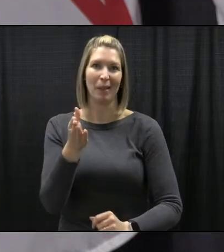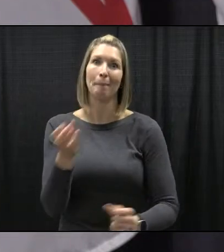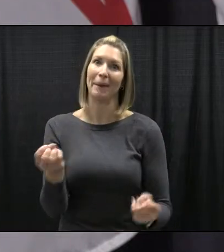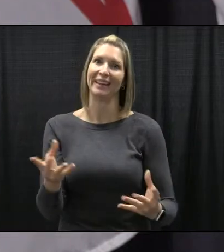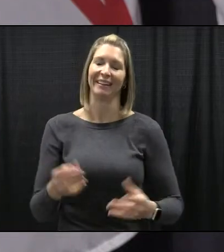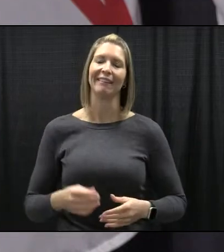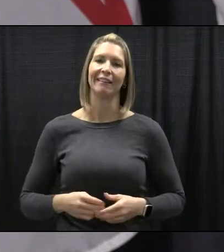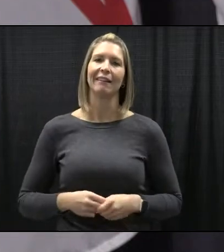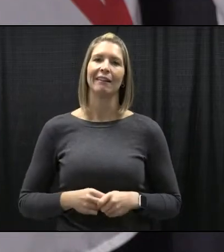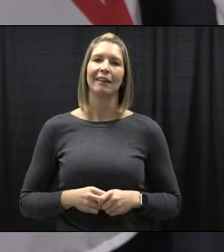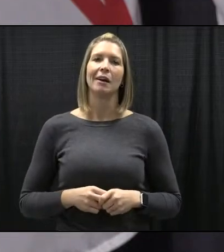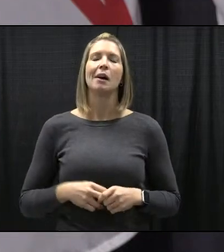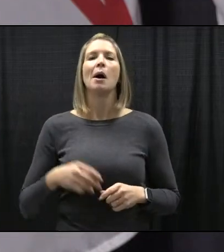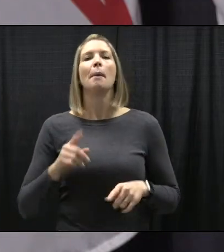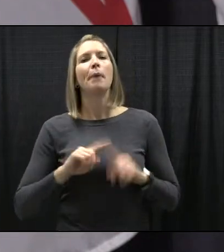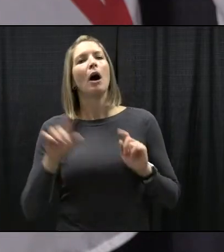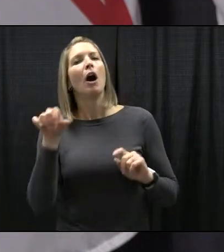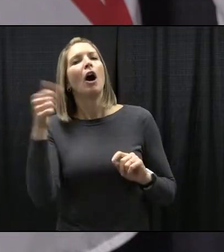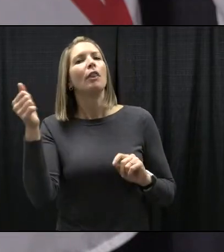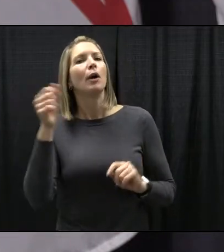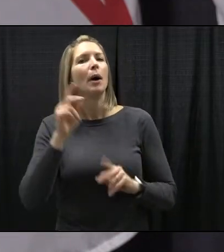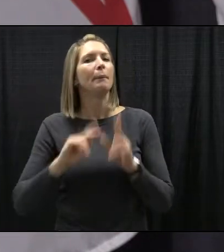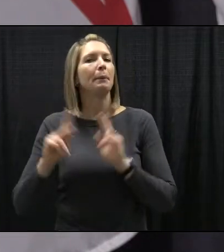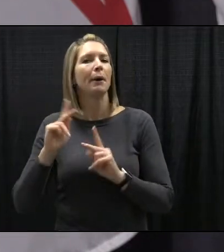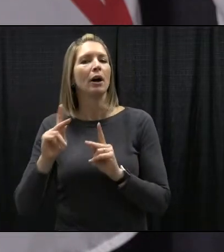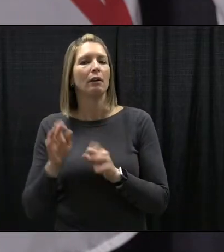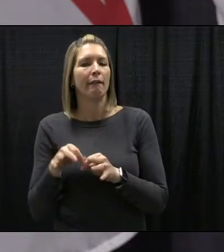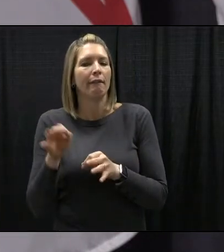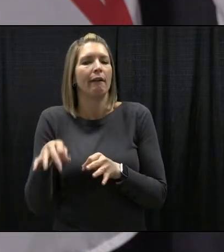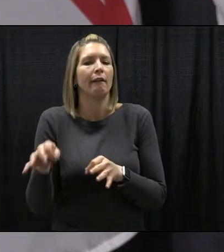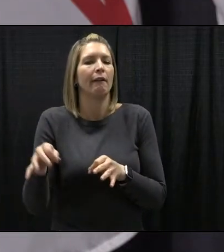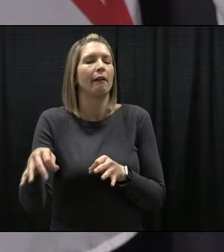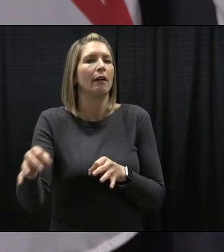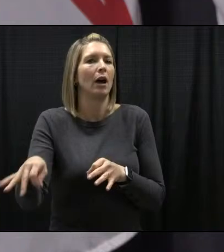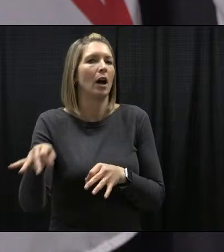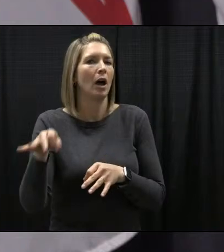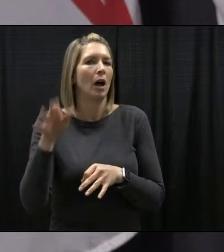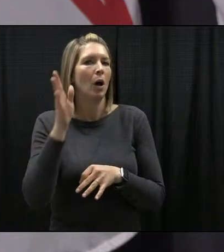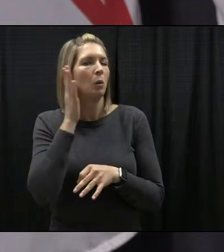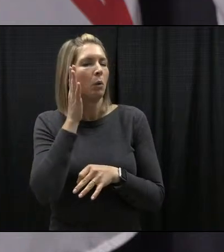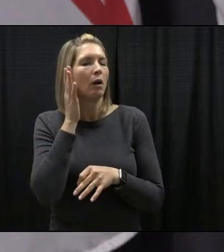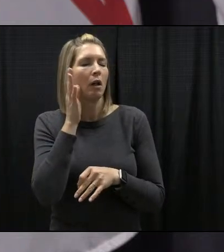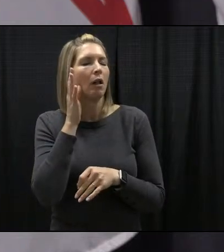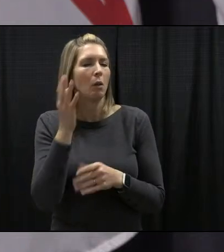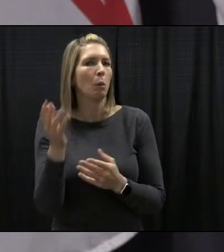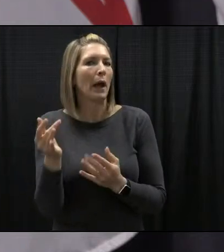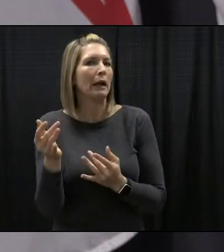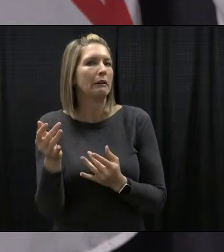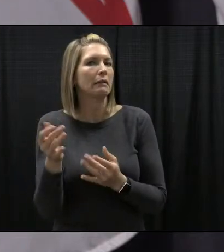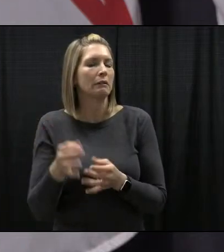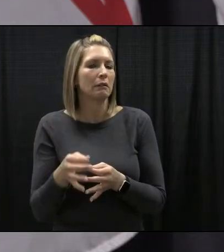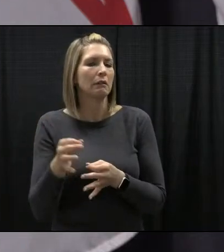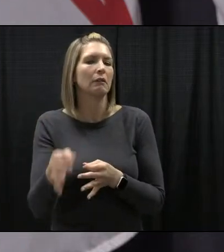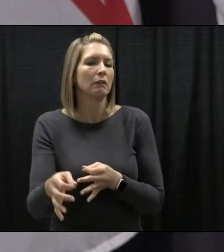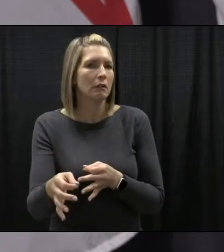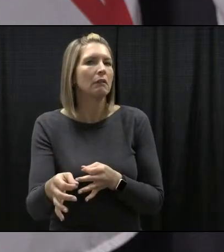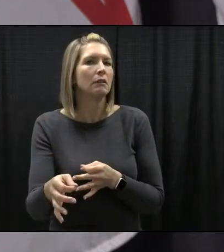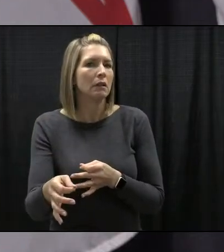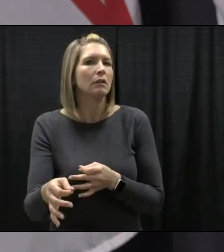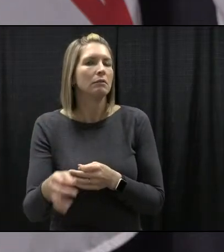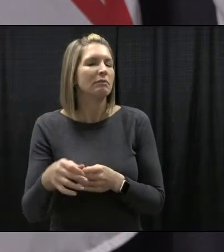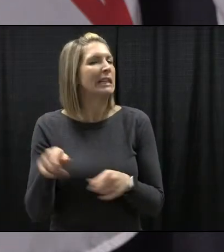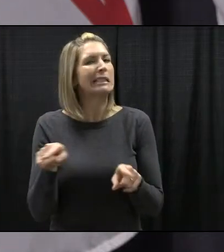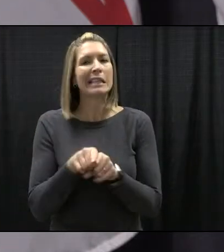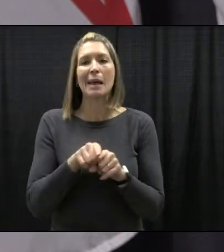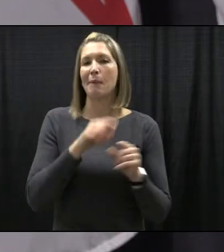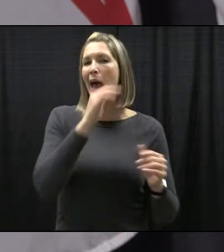And then, there will be others, as we've seen with our vaccine uptake for adults, that may take a little bit more